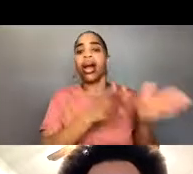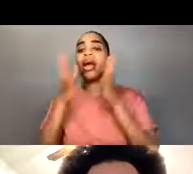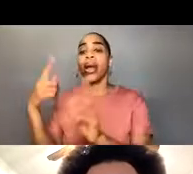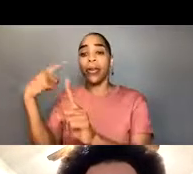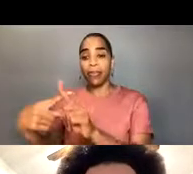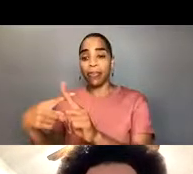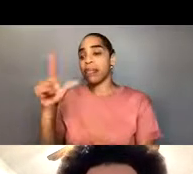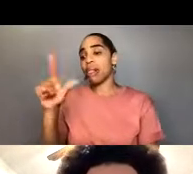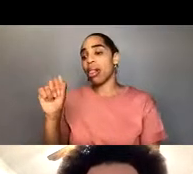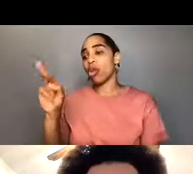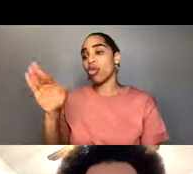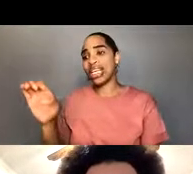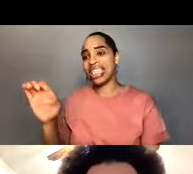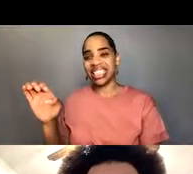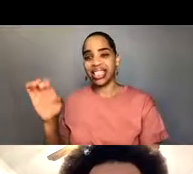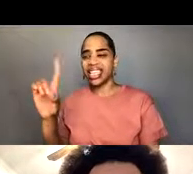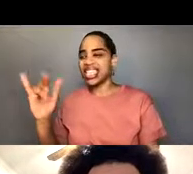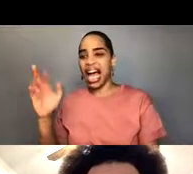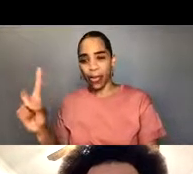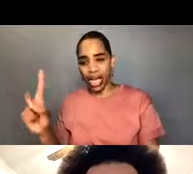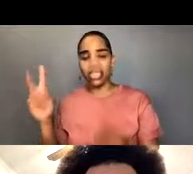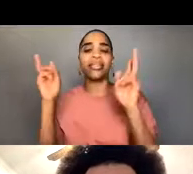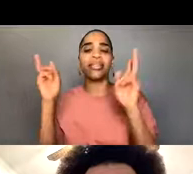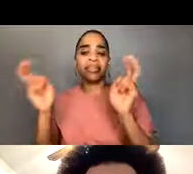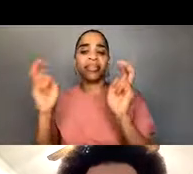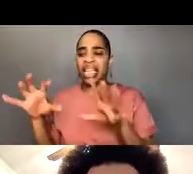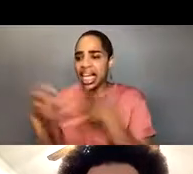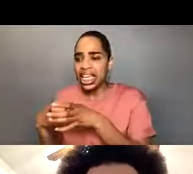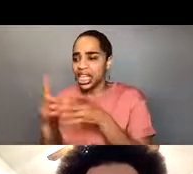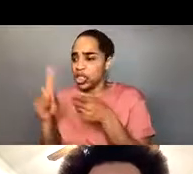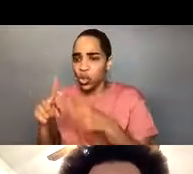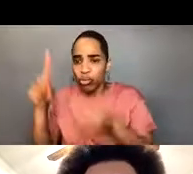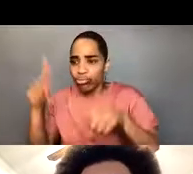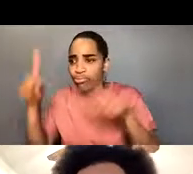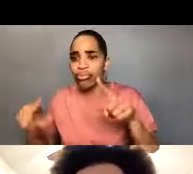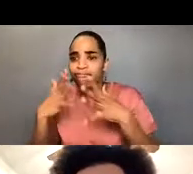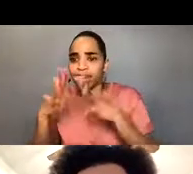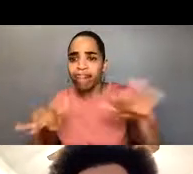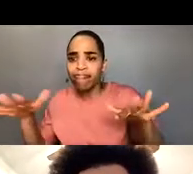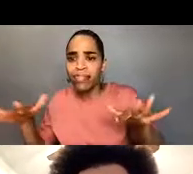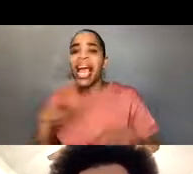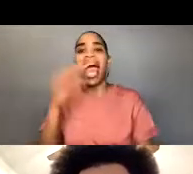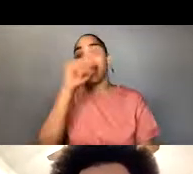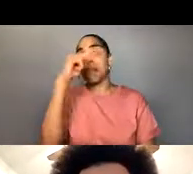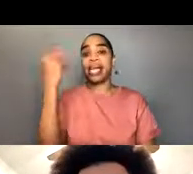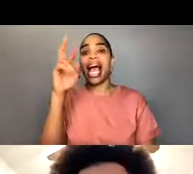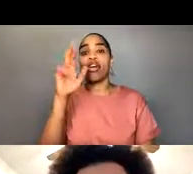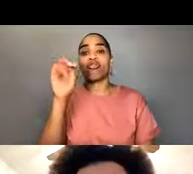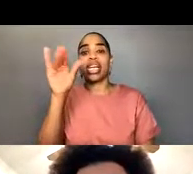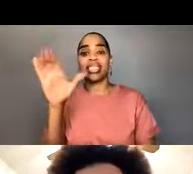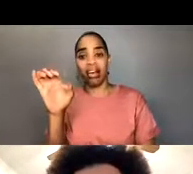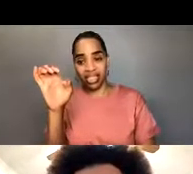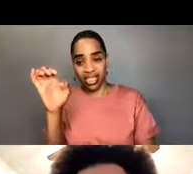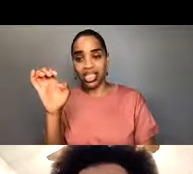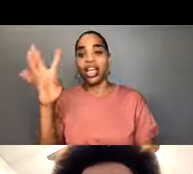have Larice Diamond, titled Clicks to Diversity and the Black Renaissance, which is the creation